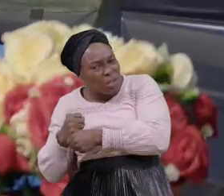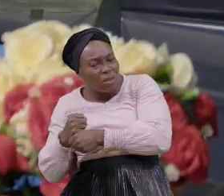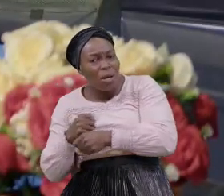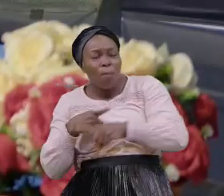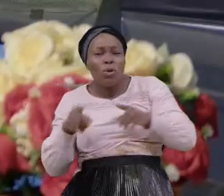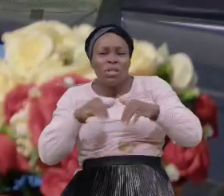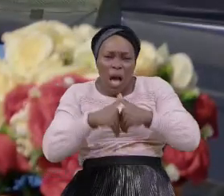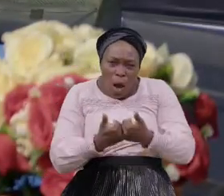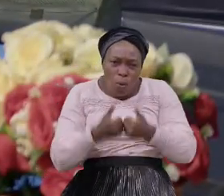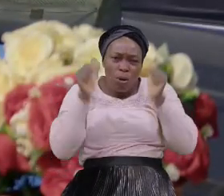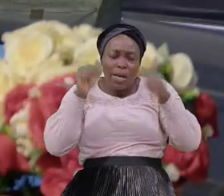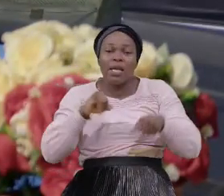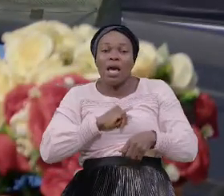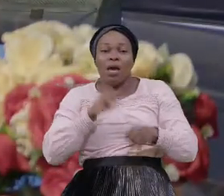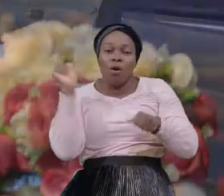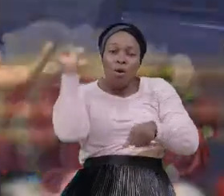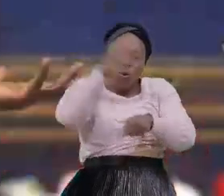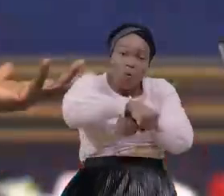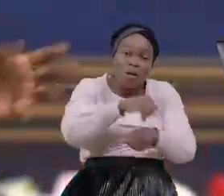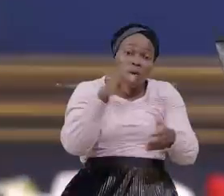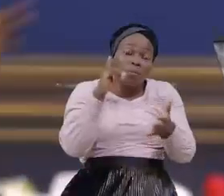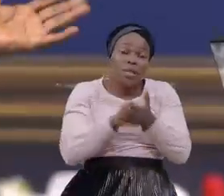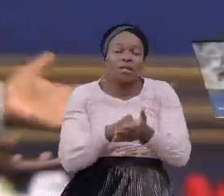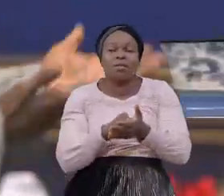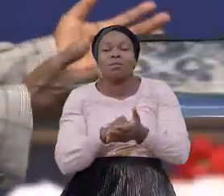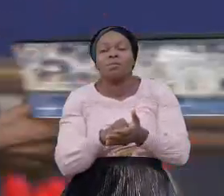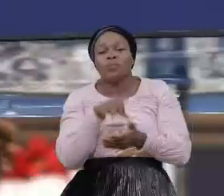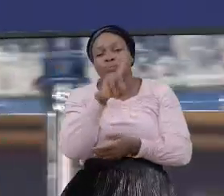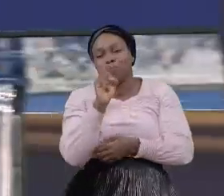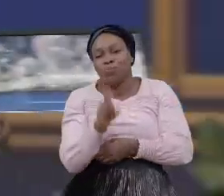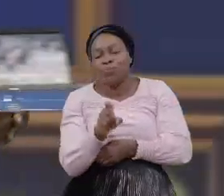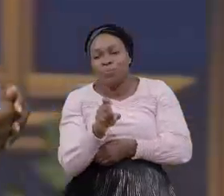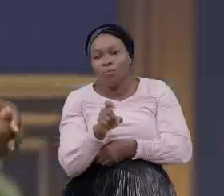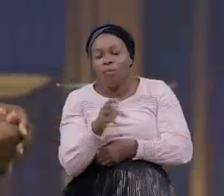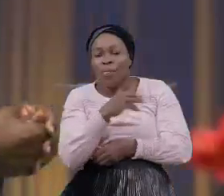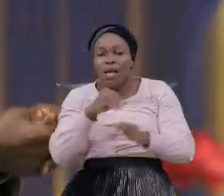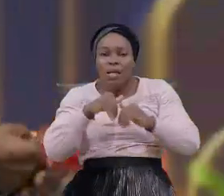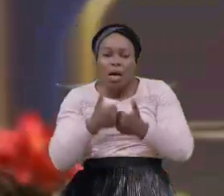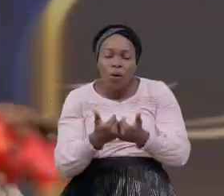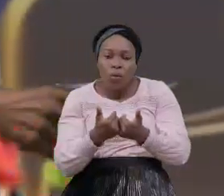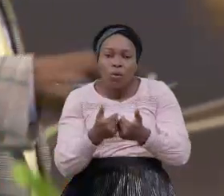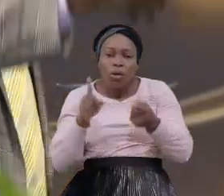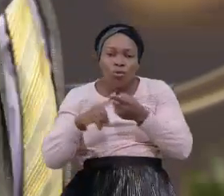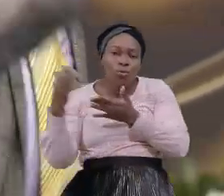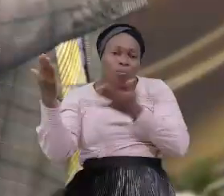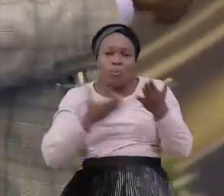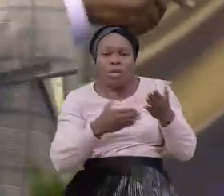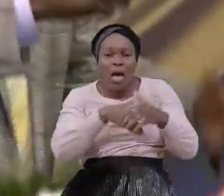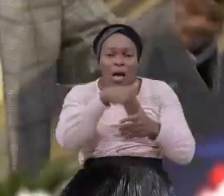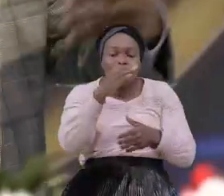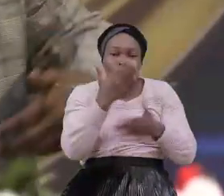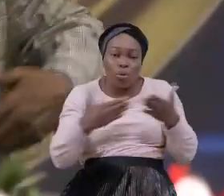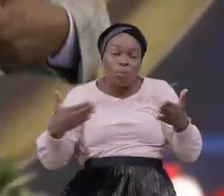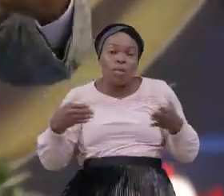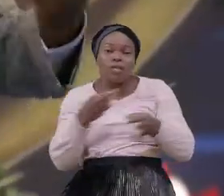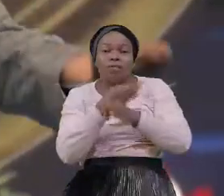bring lemonade out of the lemon? How did I bring something sweet out of the